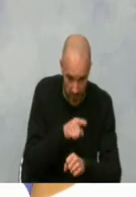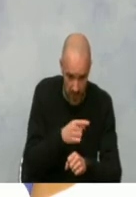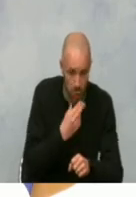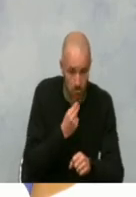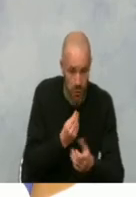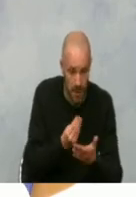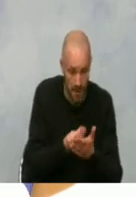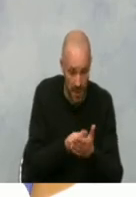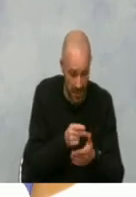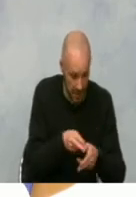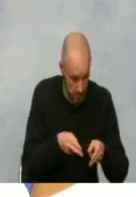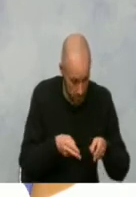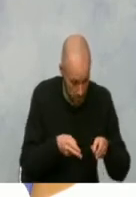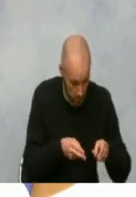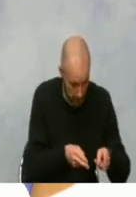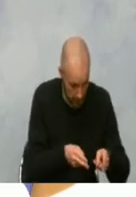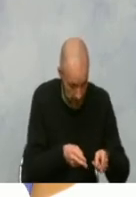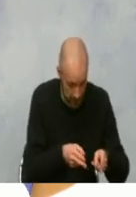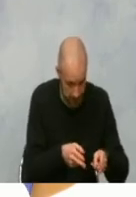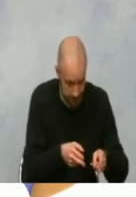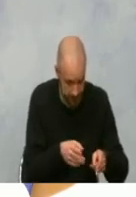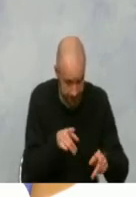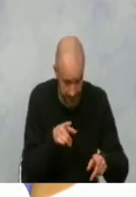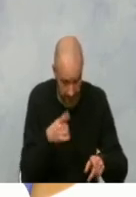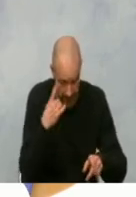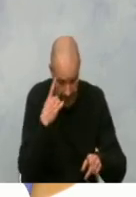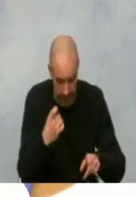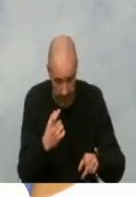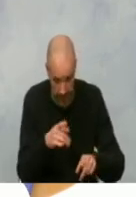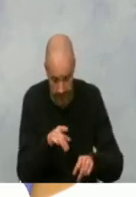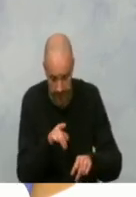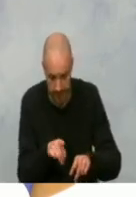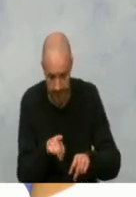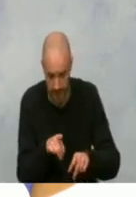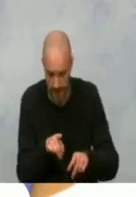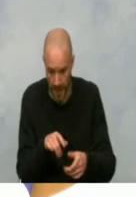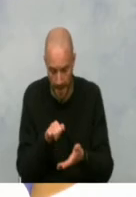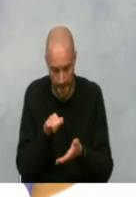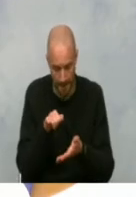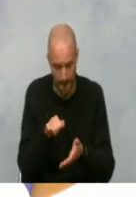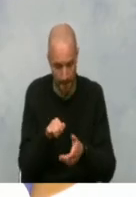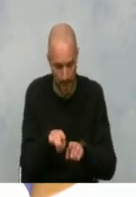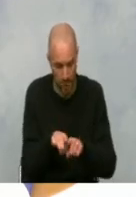way, you could keep the budget gap at a moderate level for year